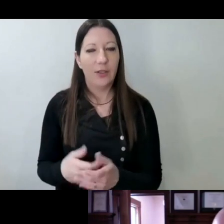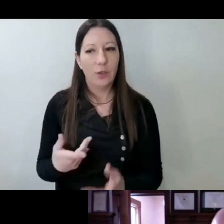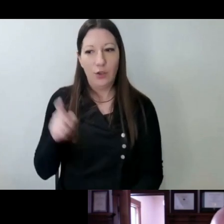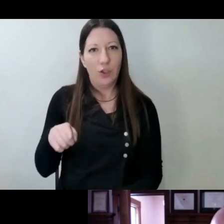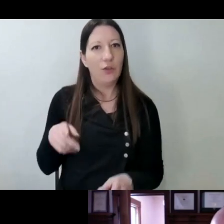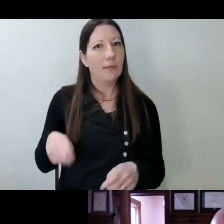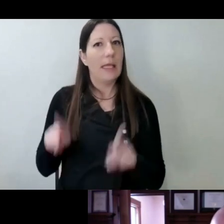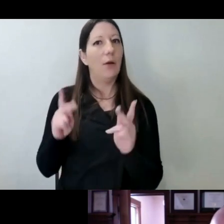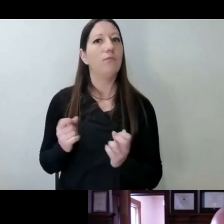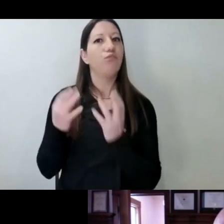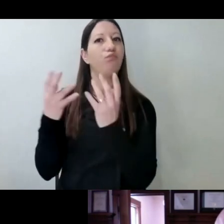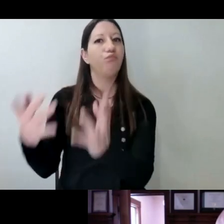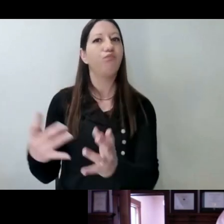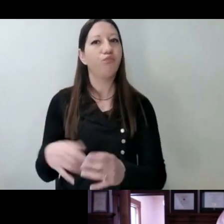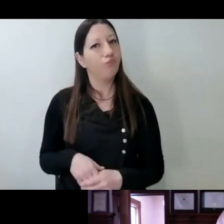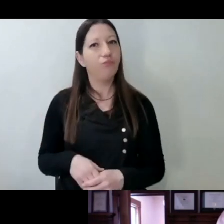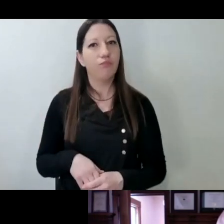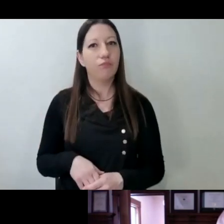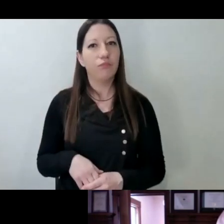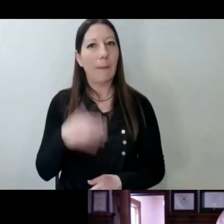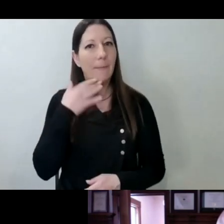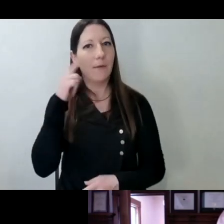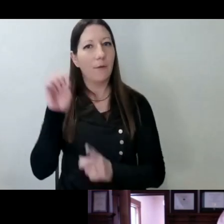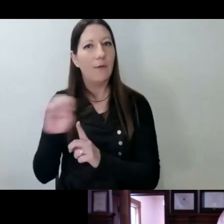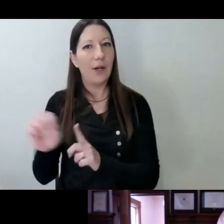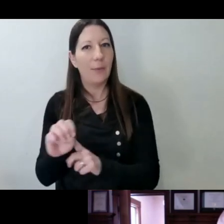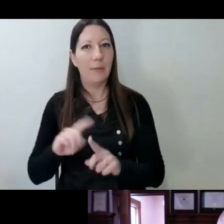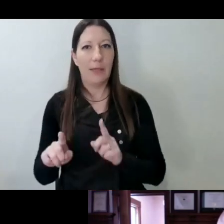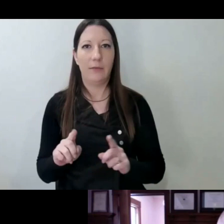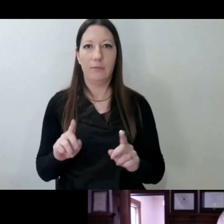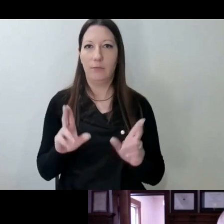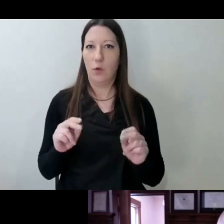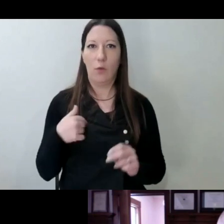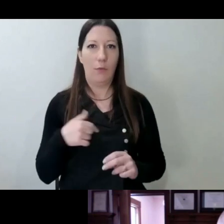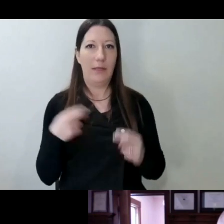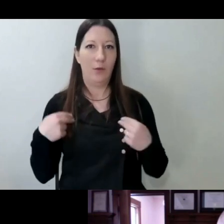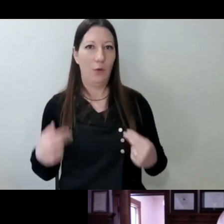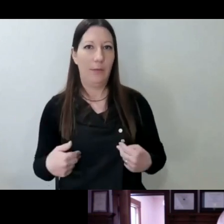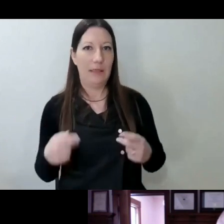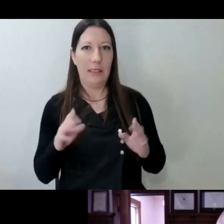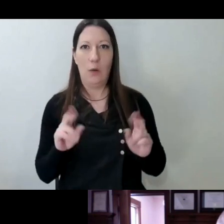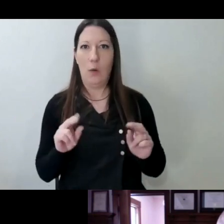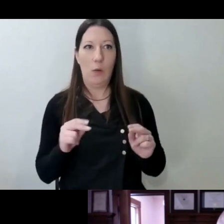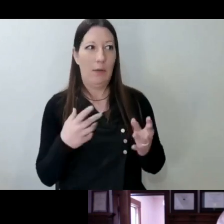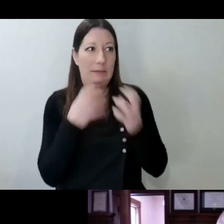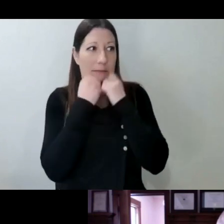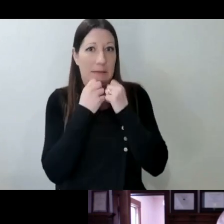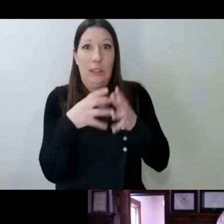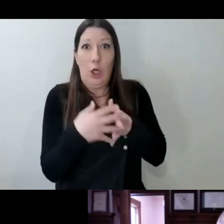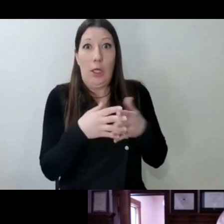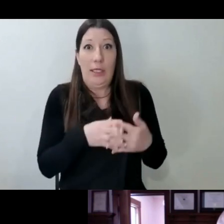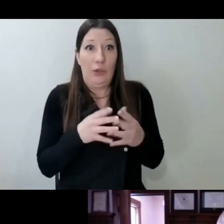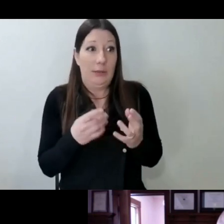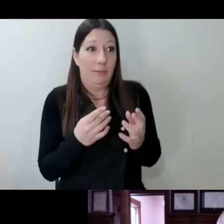I'm certainly going to have to consider and kind of look into a little bit more. I don't really have like a really eloquent answer on that one for this point, but it